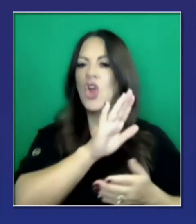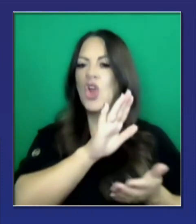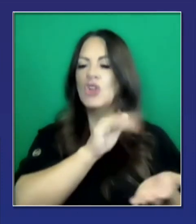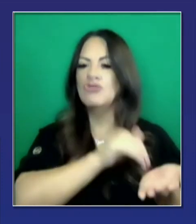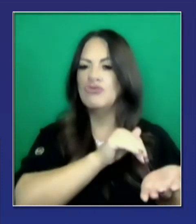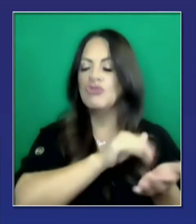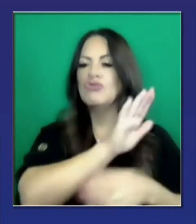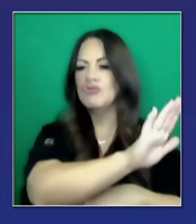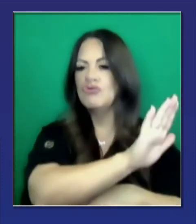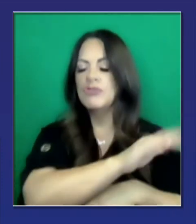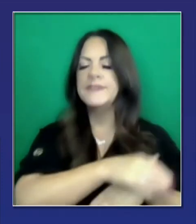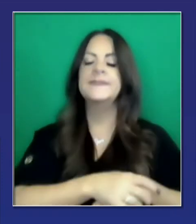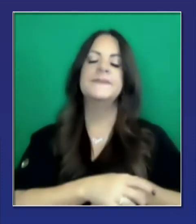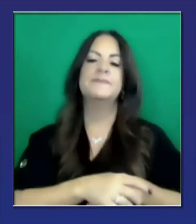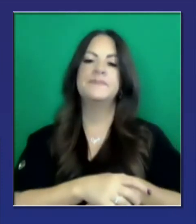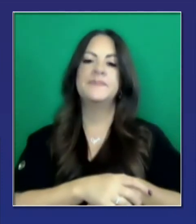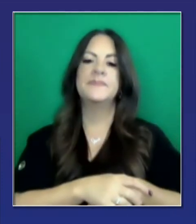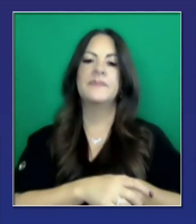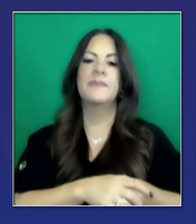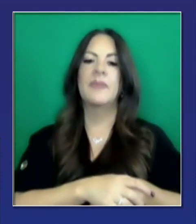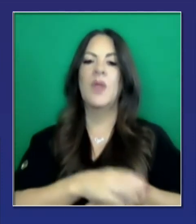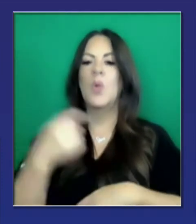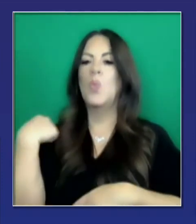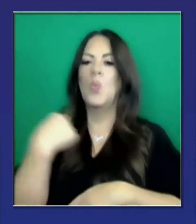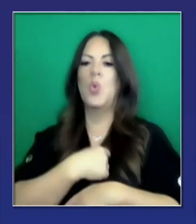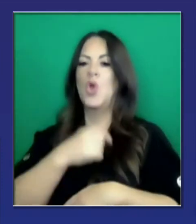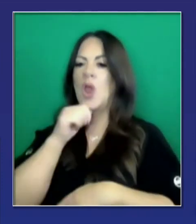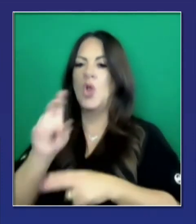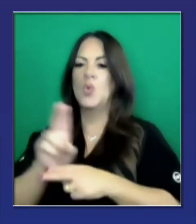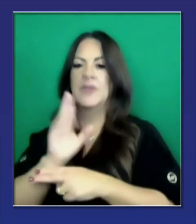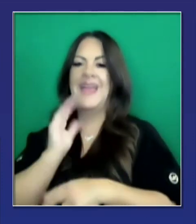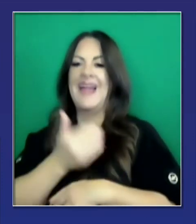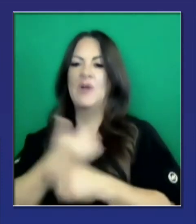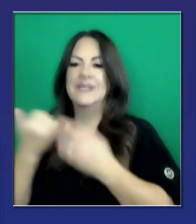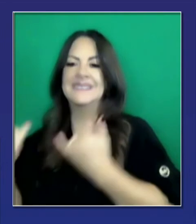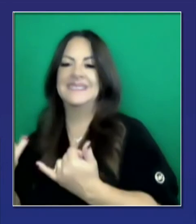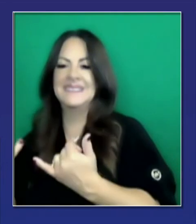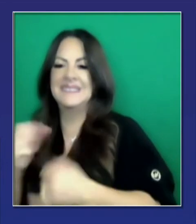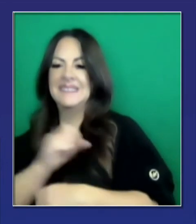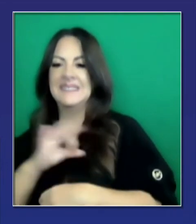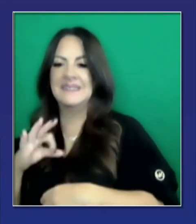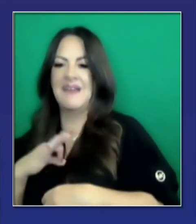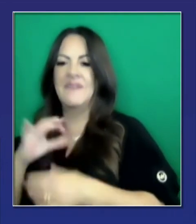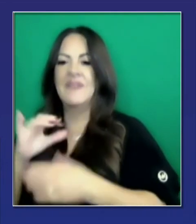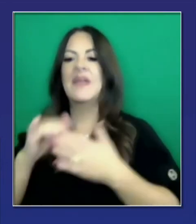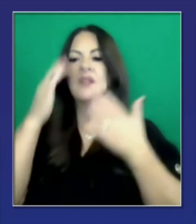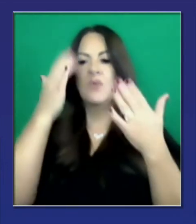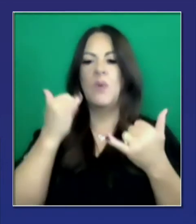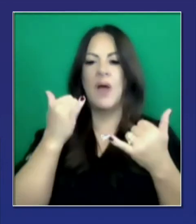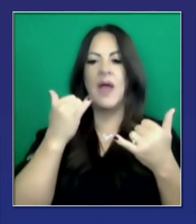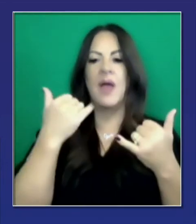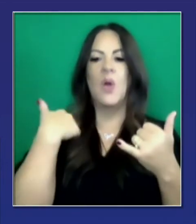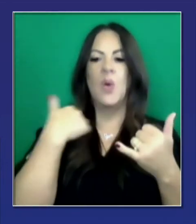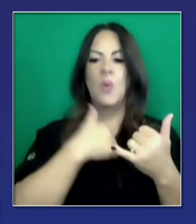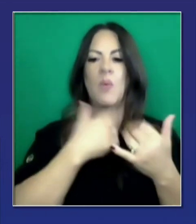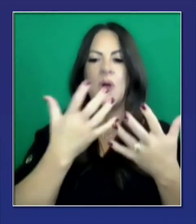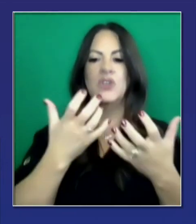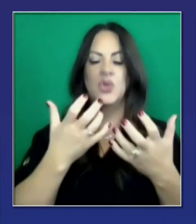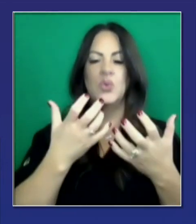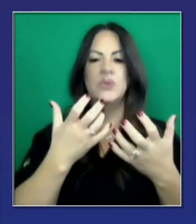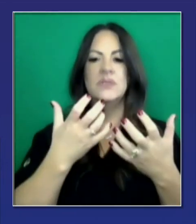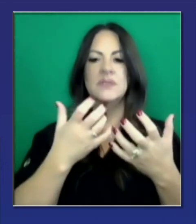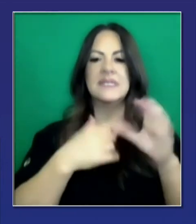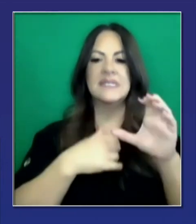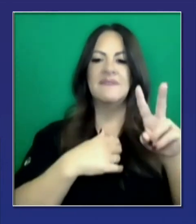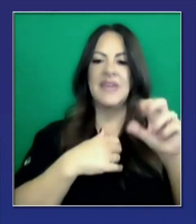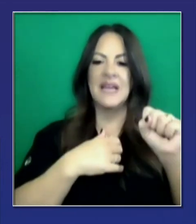of this slide is just to say we're not using our existing staff. This is why we went into this partnership with CVS and Walgreens, is